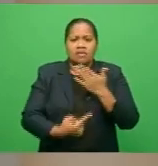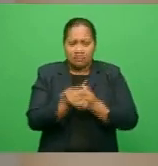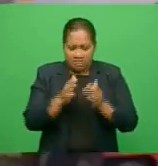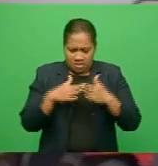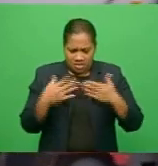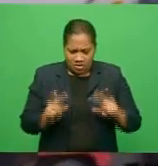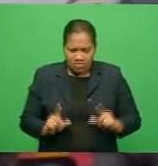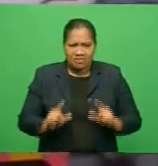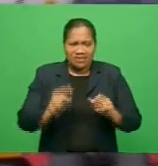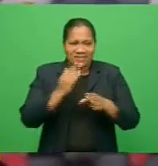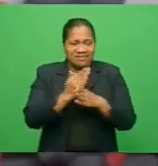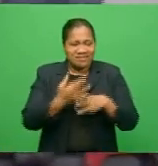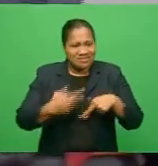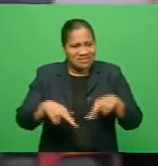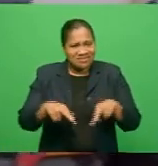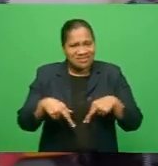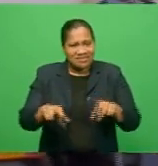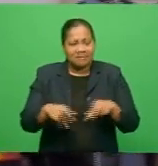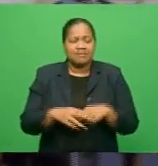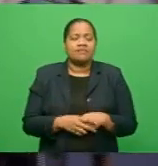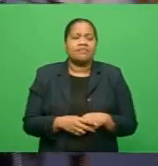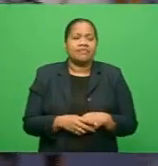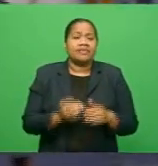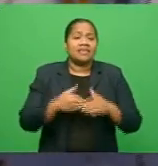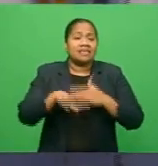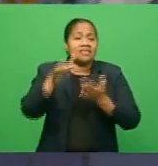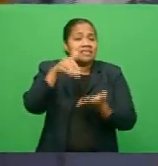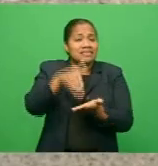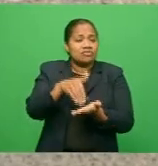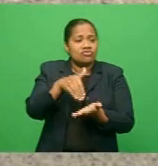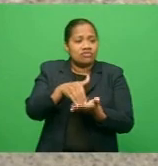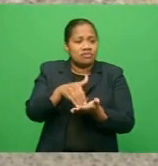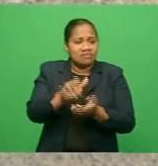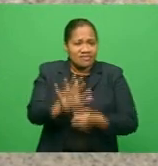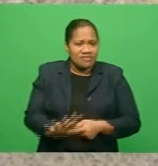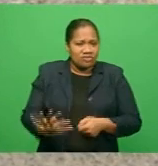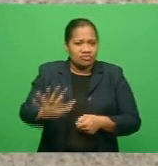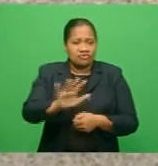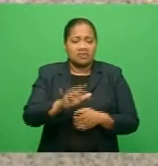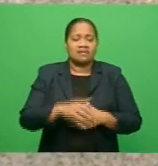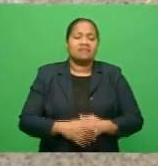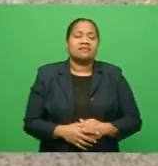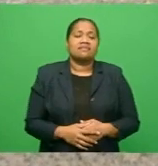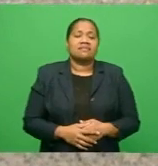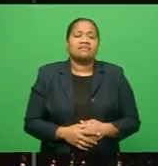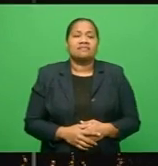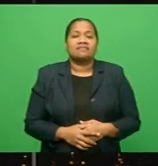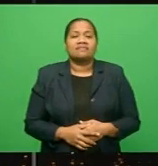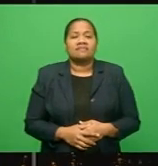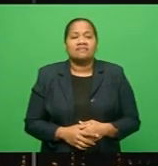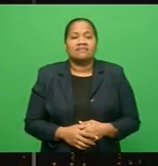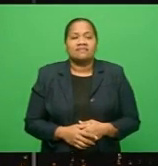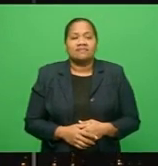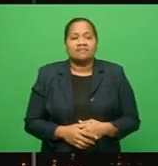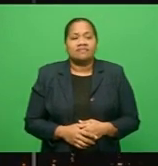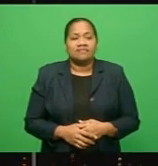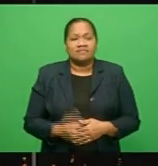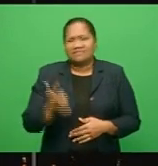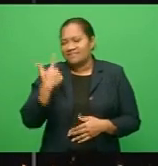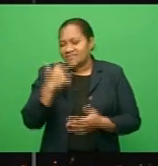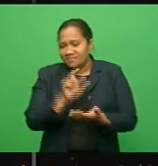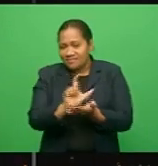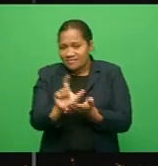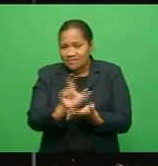on the severely deteriorated sections of roads in the Central Division. Kritika Kumar, FBC News. The lack of counselling